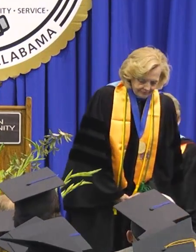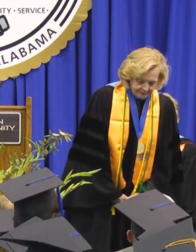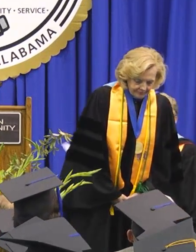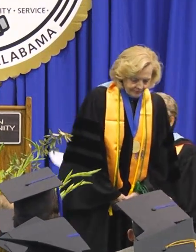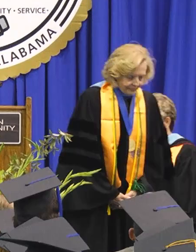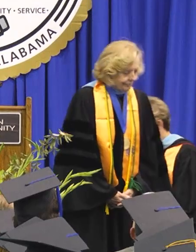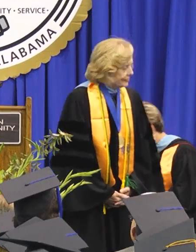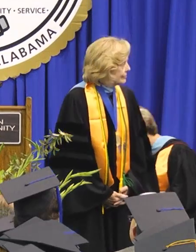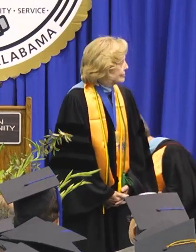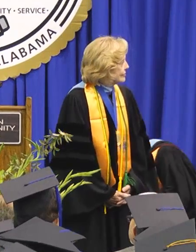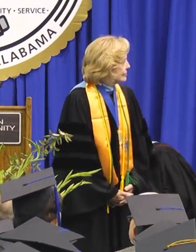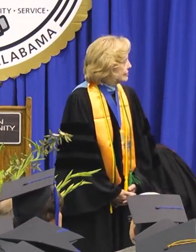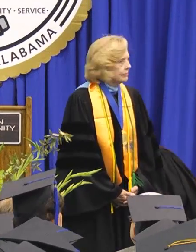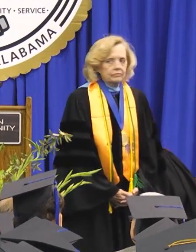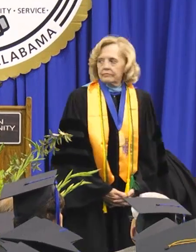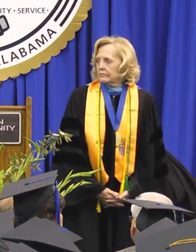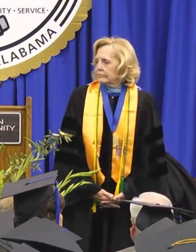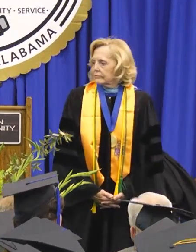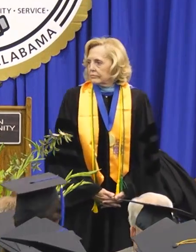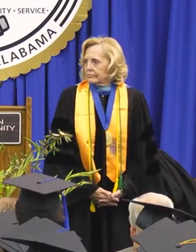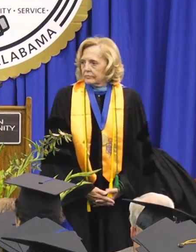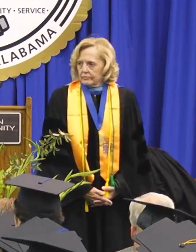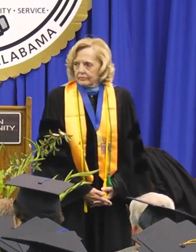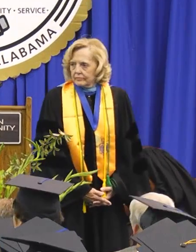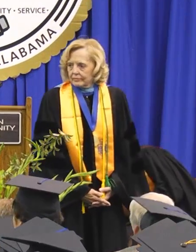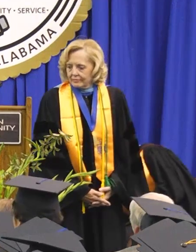Will the first row of candidates please come forward?